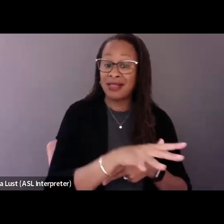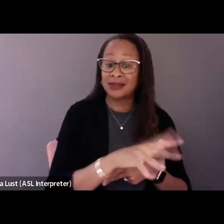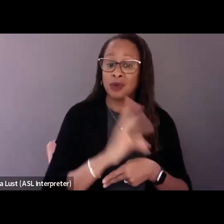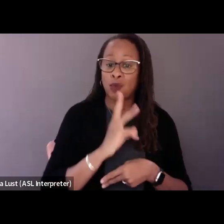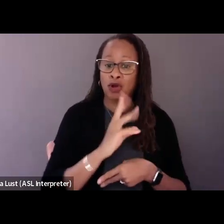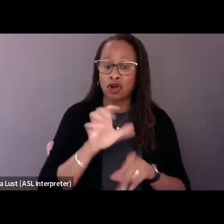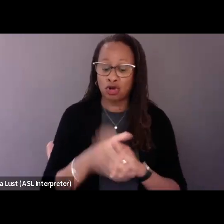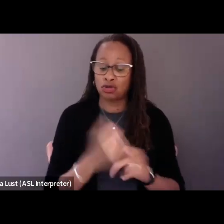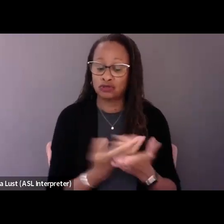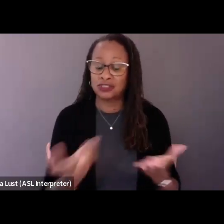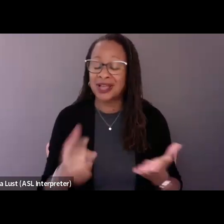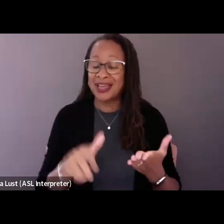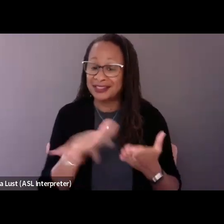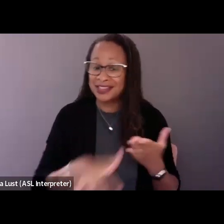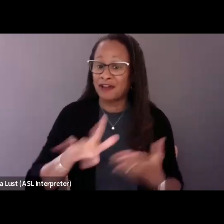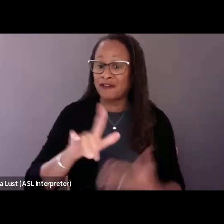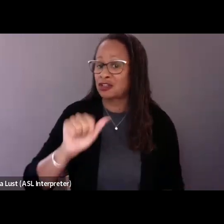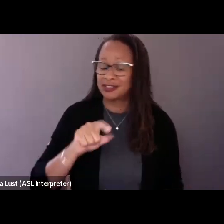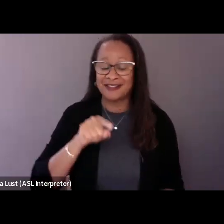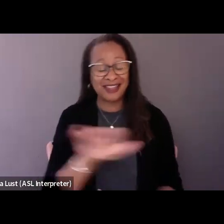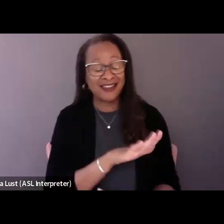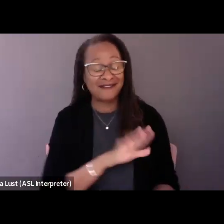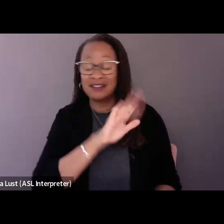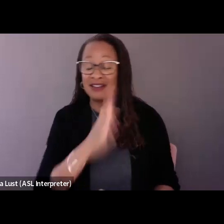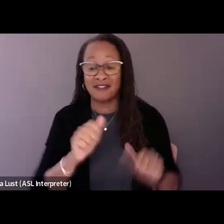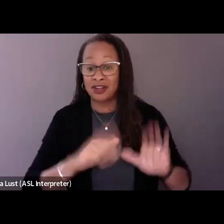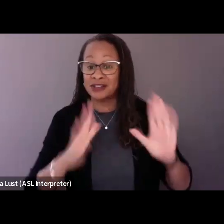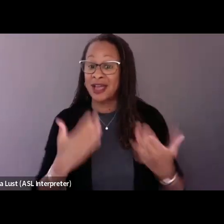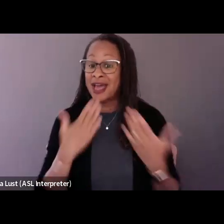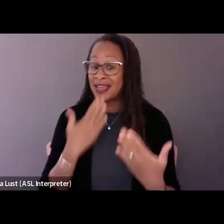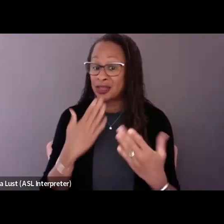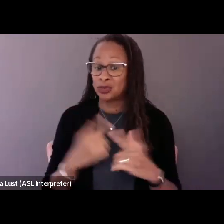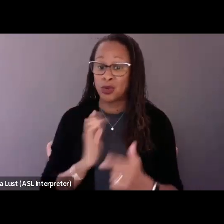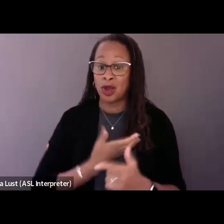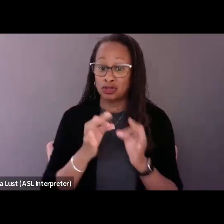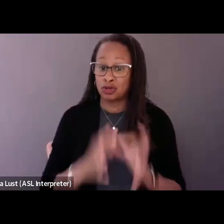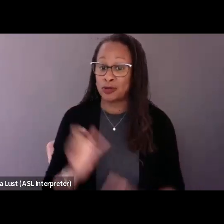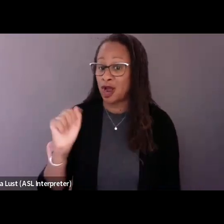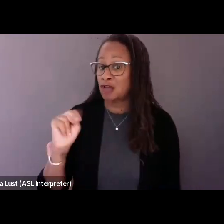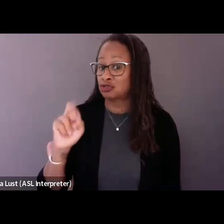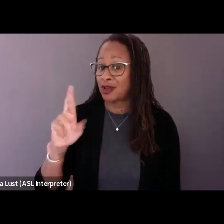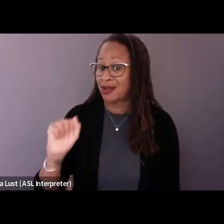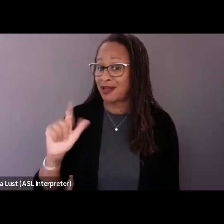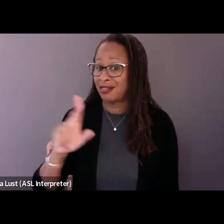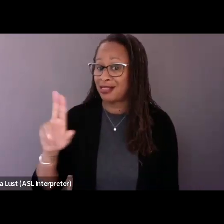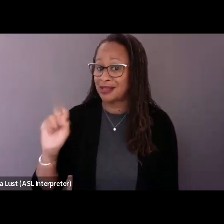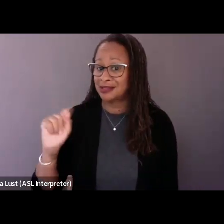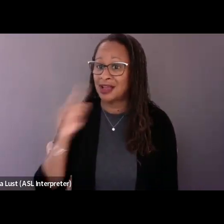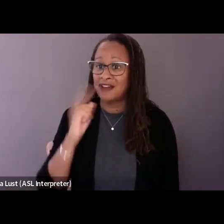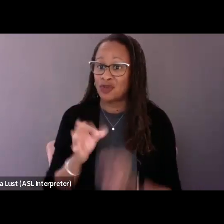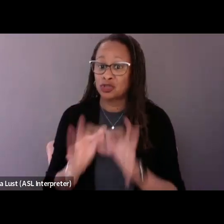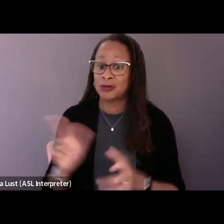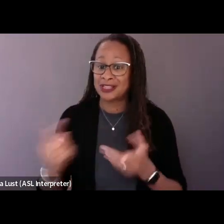the unceded territory of Los Angeles. Thank you so much to Andrea Lust for interpreting this discussion. And with